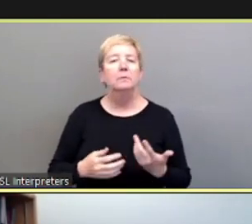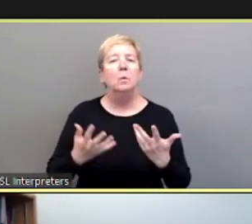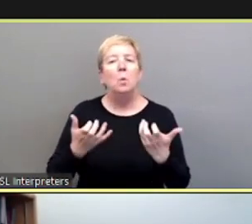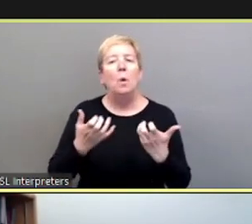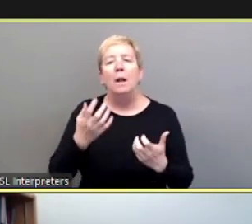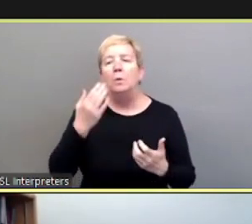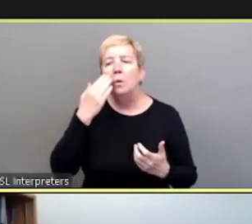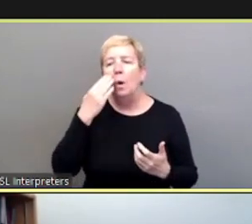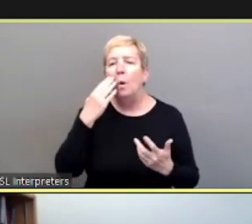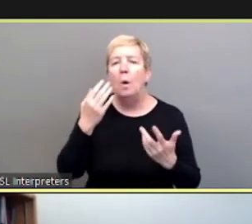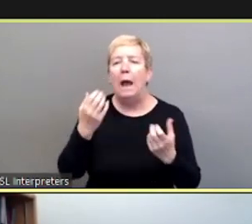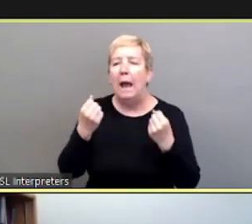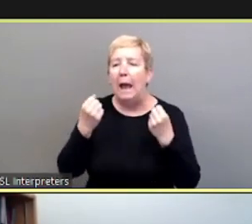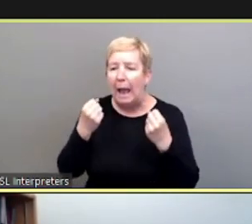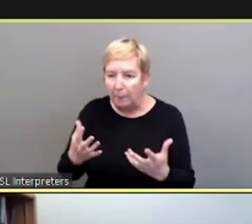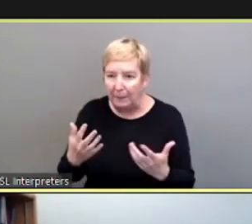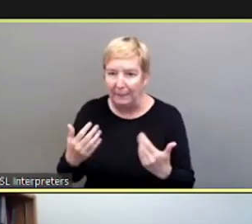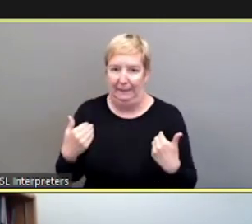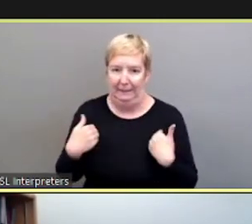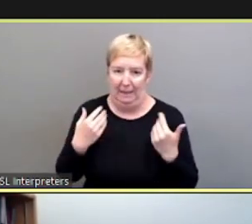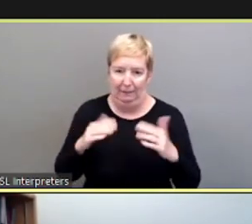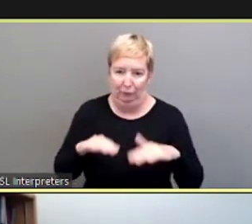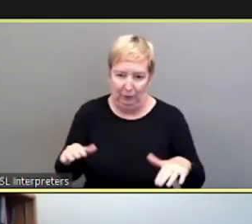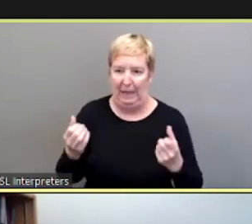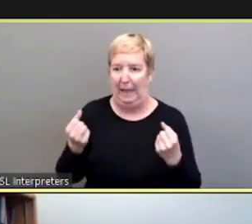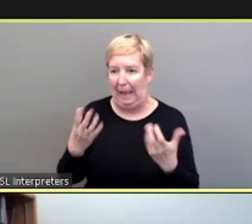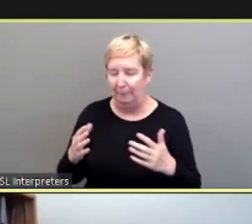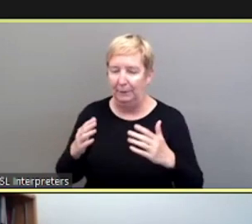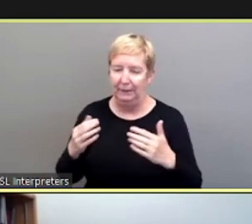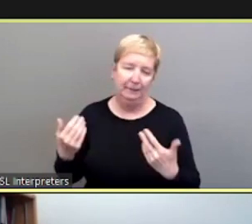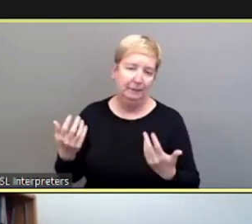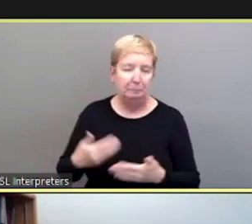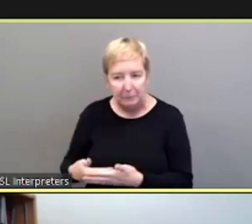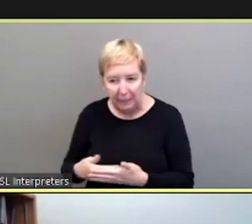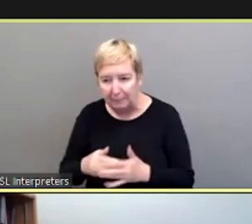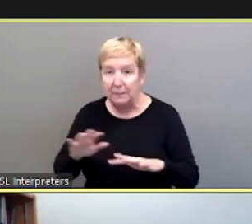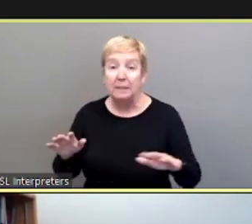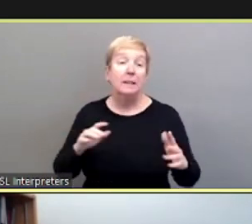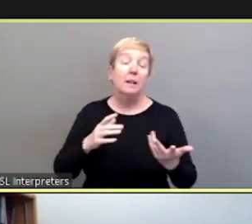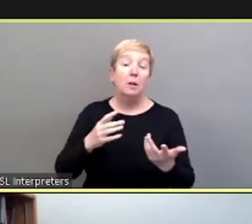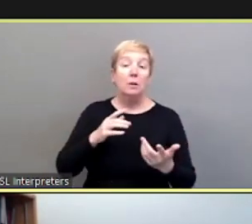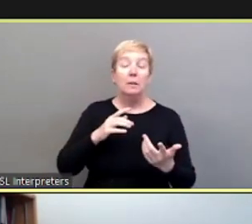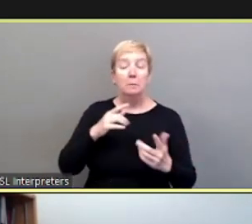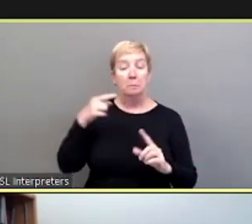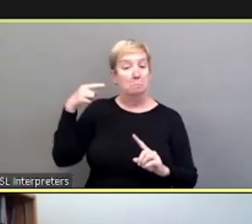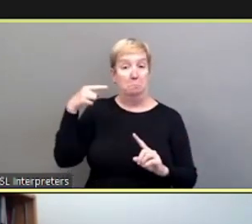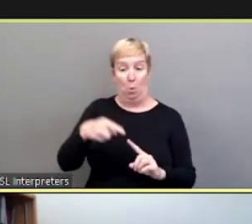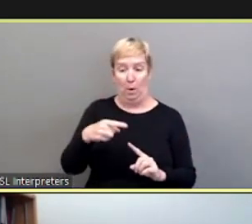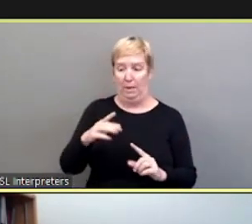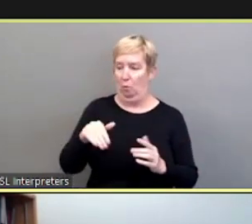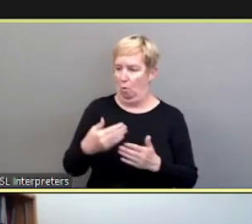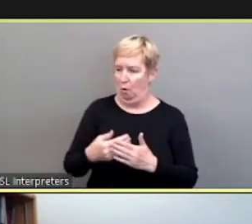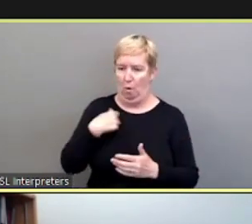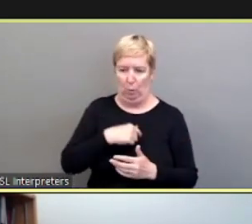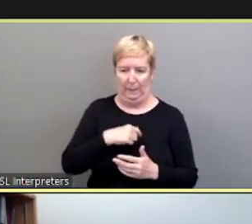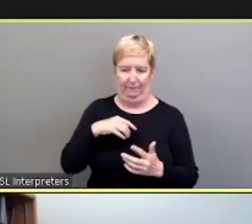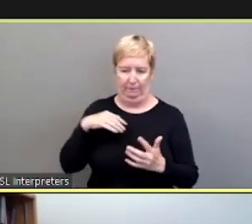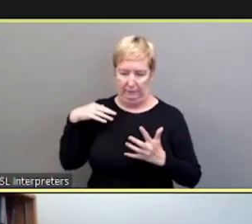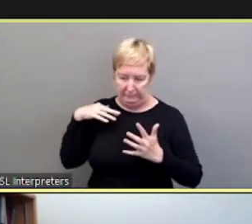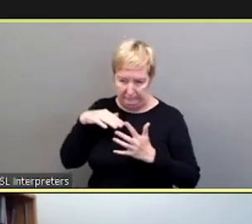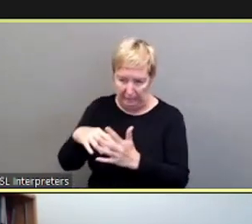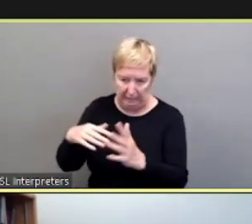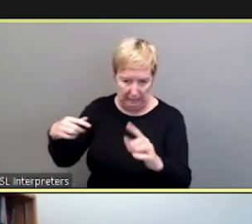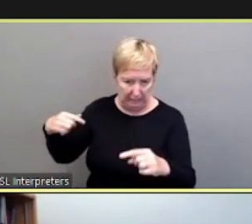pediatric cases. We just wanted to point out that overall, of all the cases that we've reported to date, that pediatric age